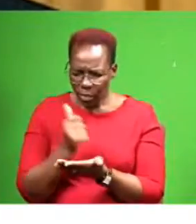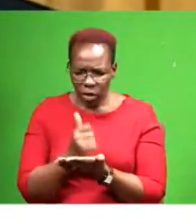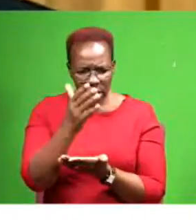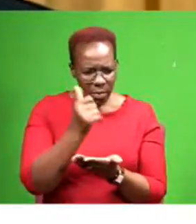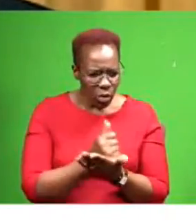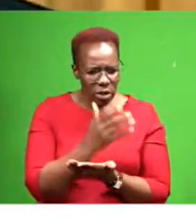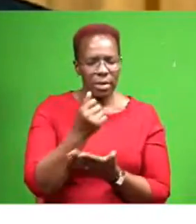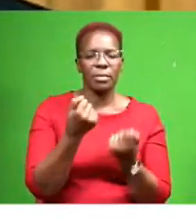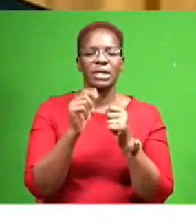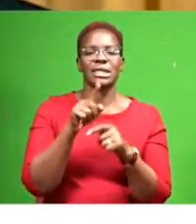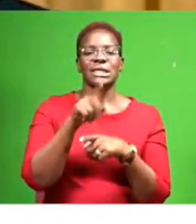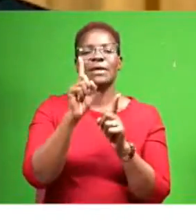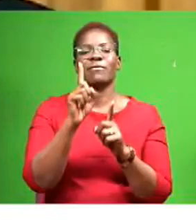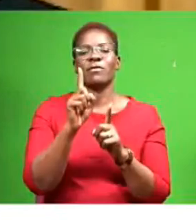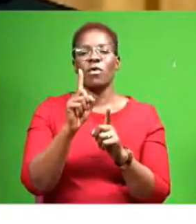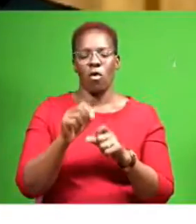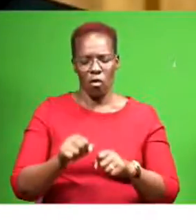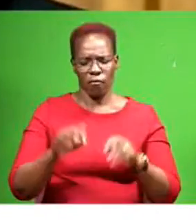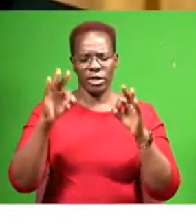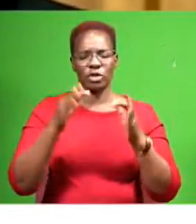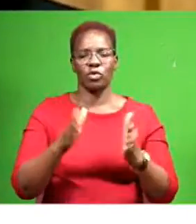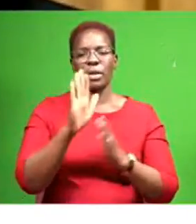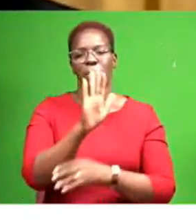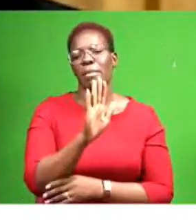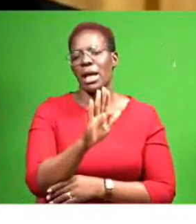made by the President in his official capacity.